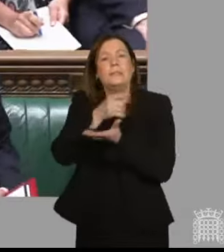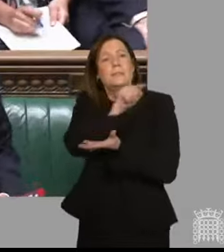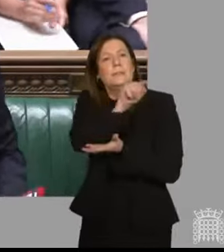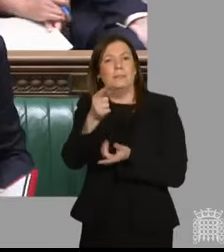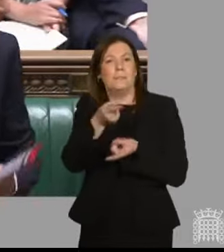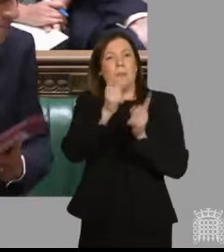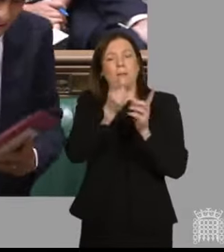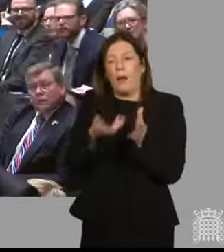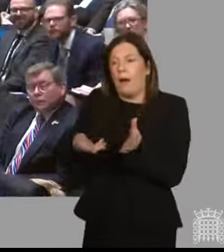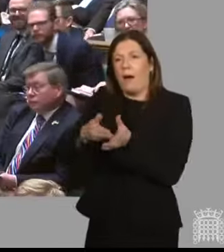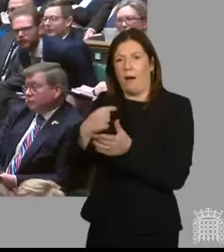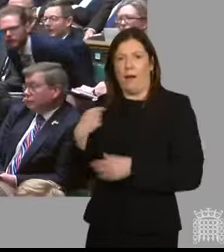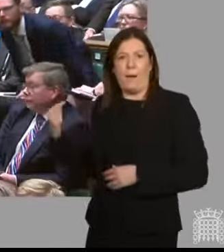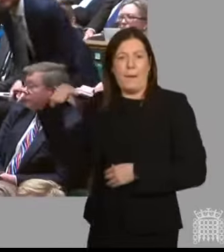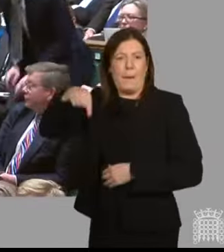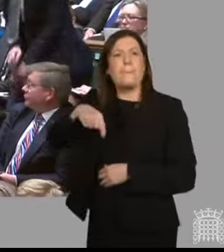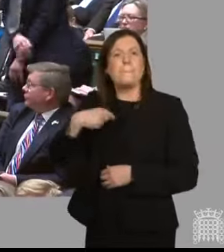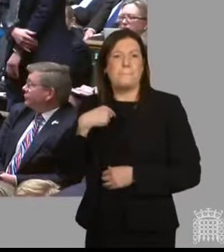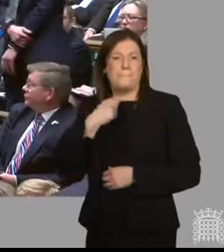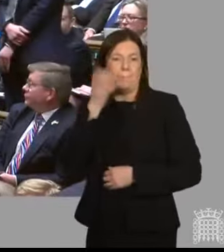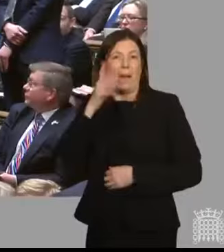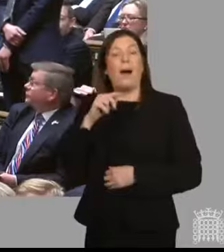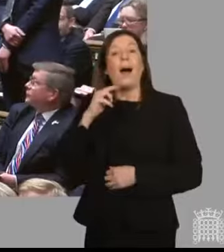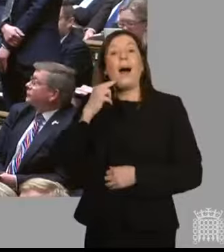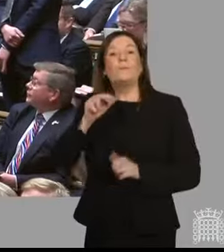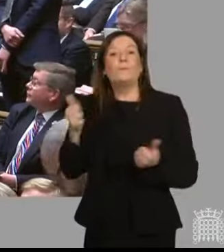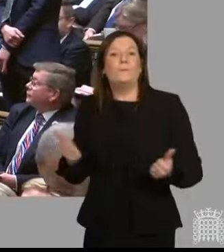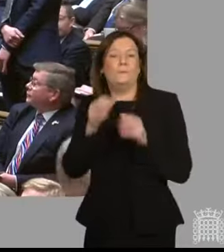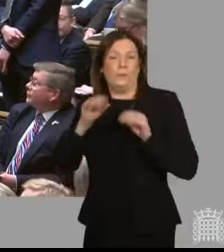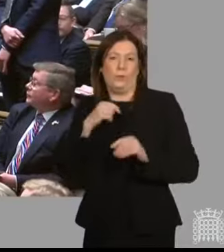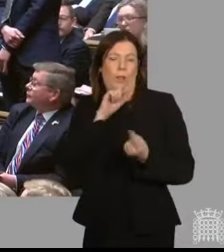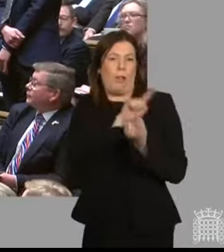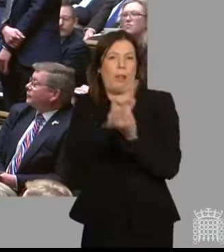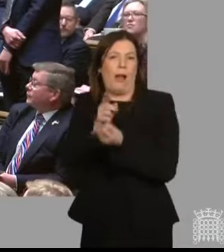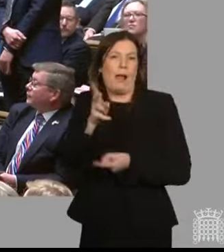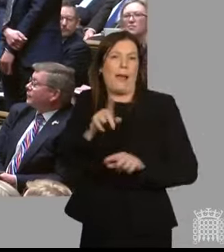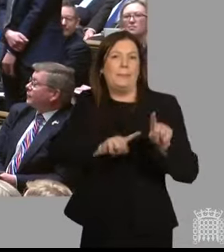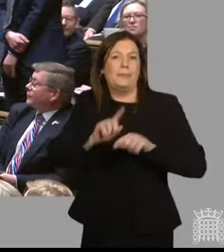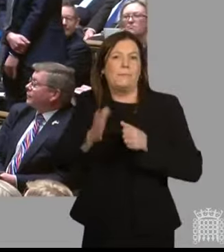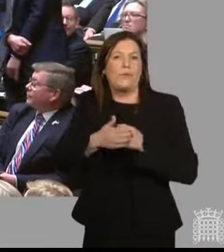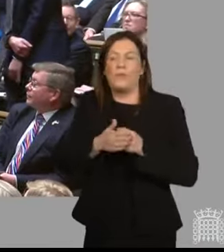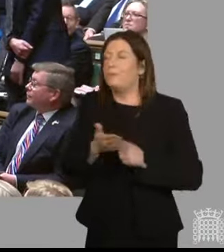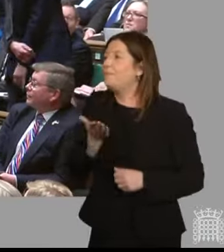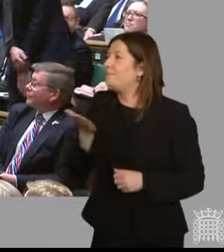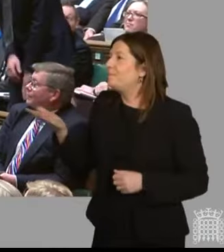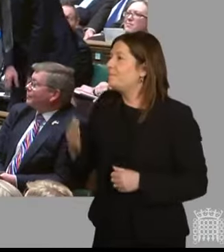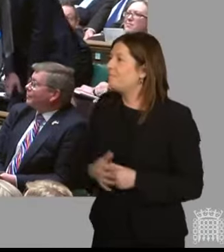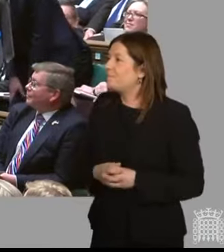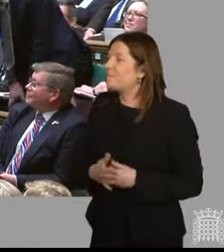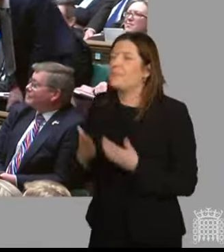meetings later today. Anderson. Thank you, Mr. Speaker, and Happy New Year to you. Now then, the